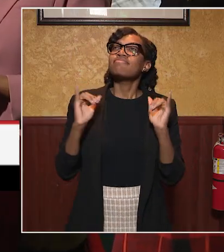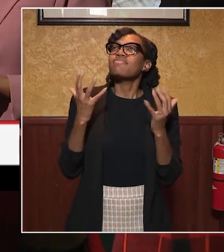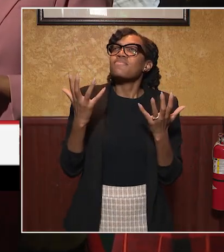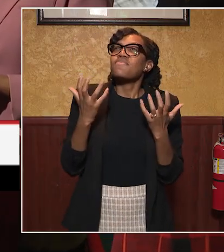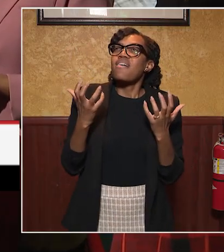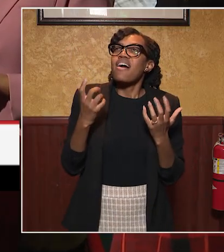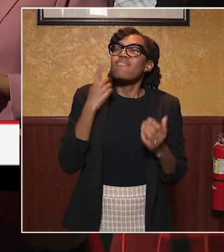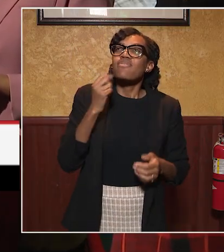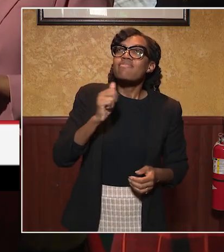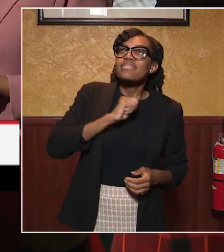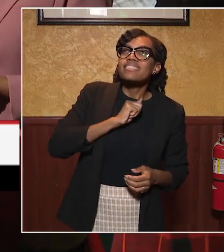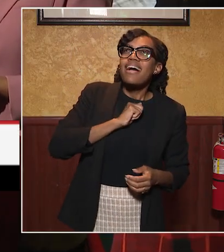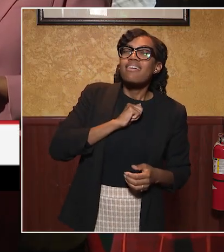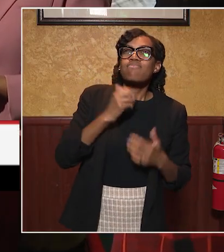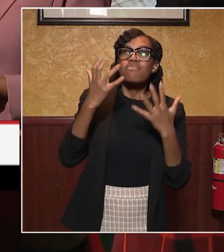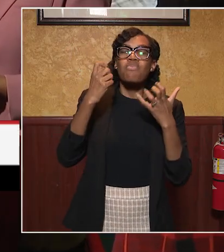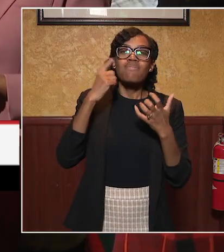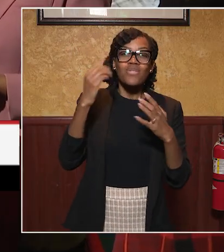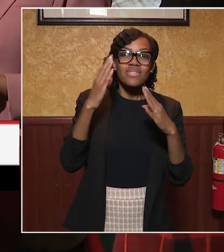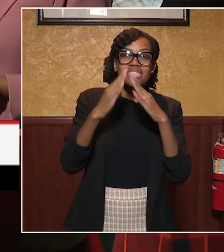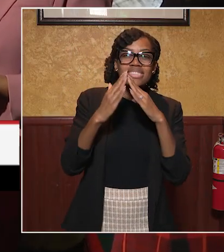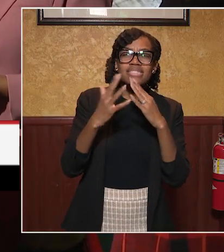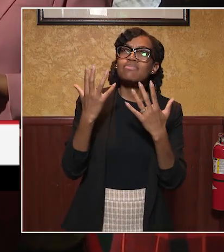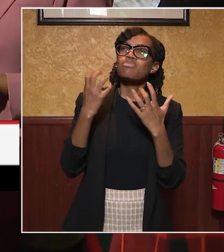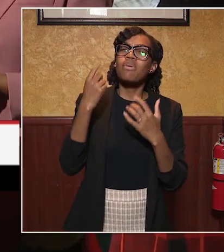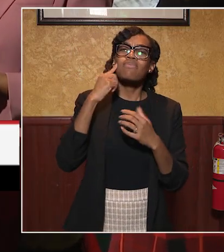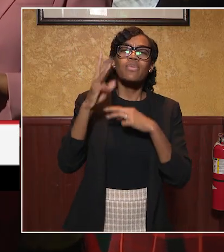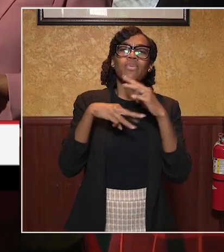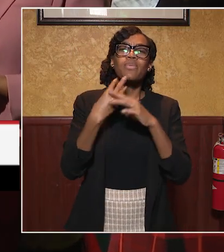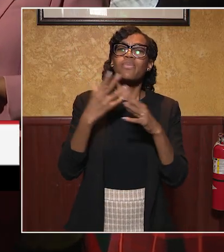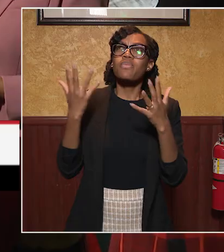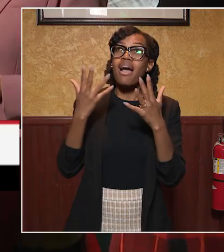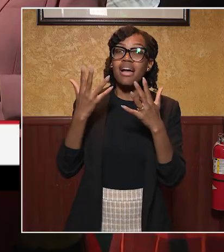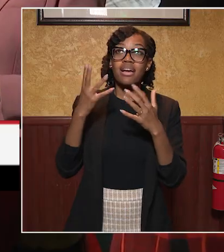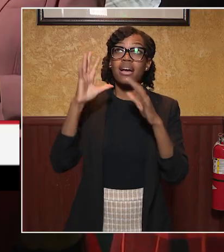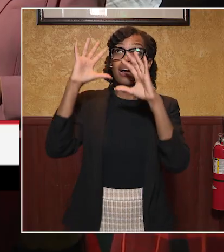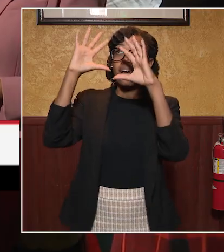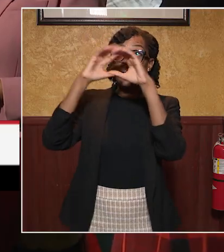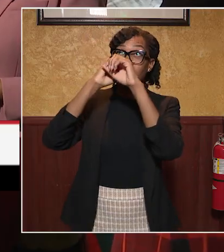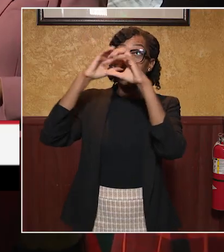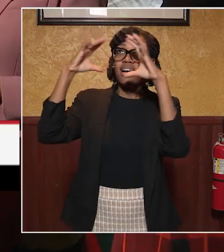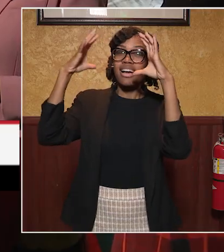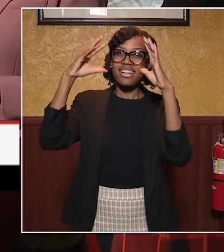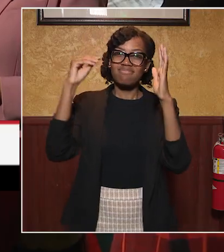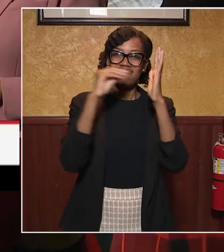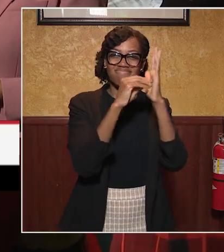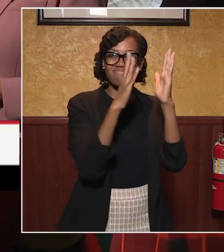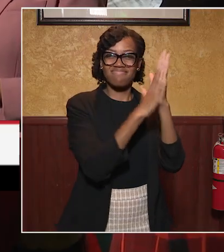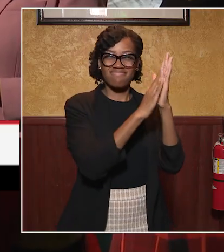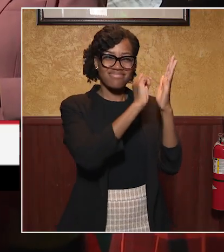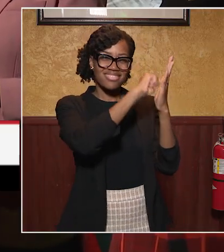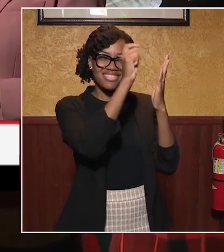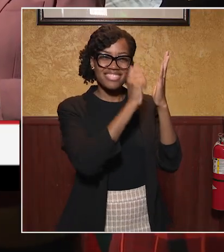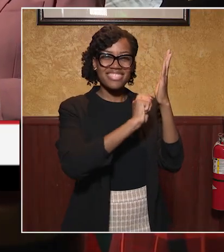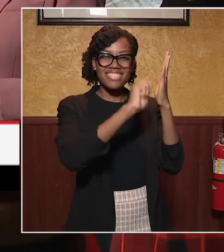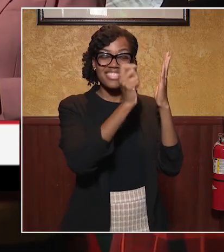for this city and for the world during this special holiday season. So make sure when you come to visit the Downtown D.C. Holiday Market, make sure you leave your note on the